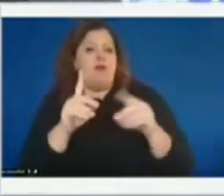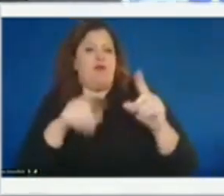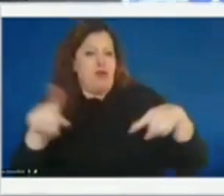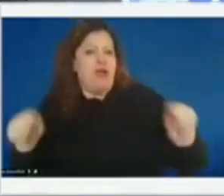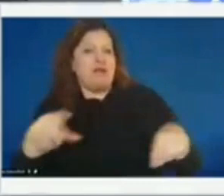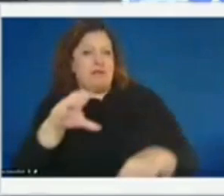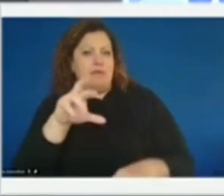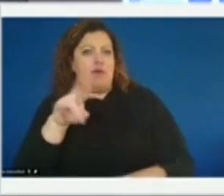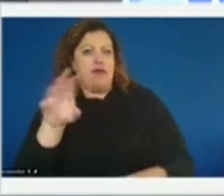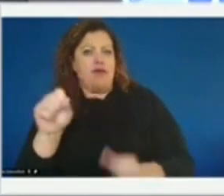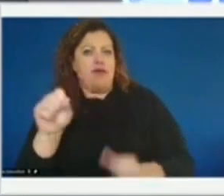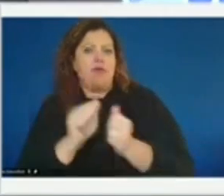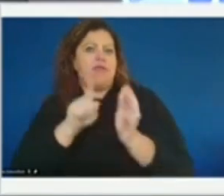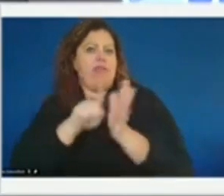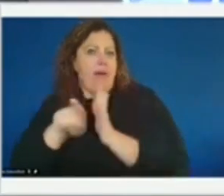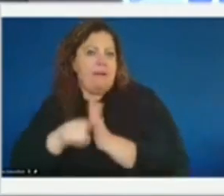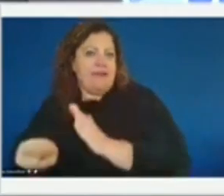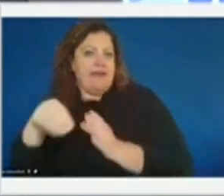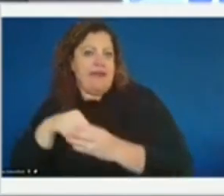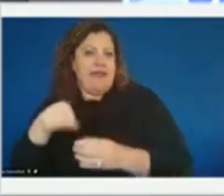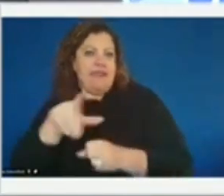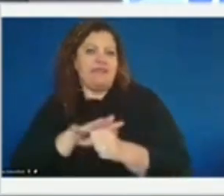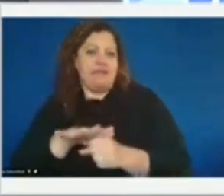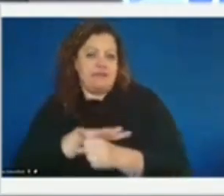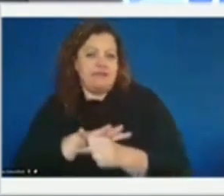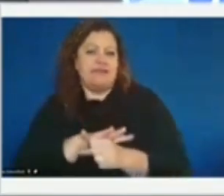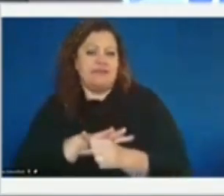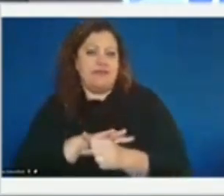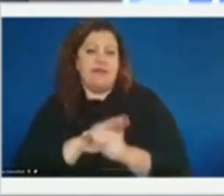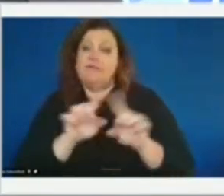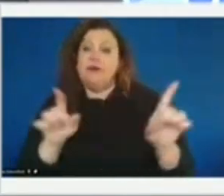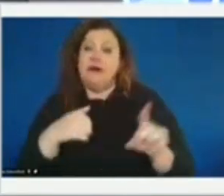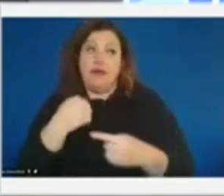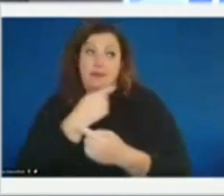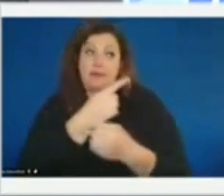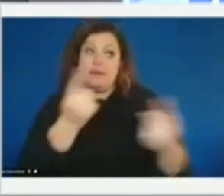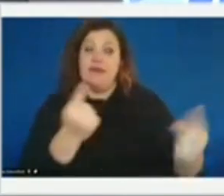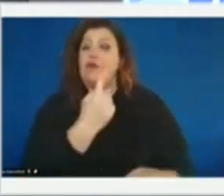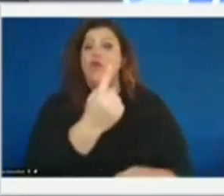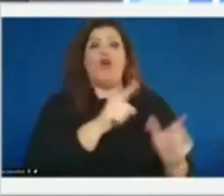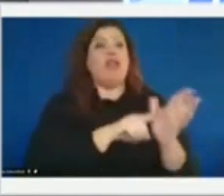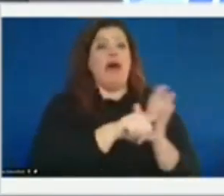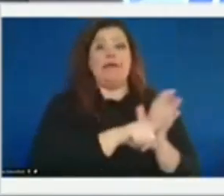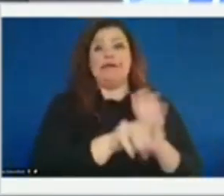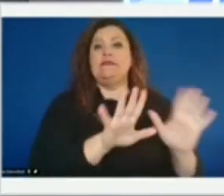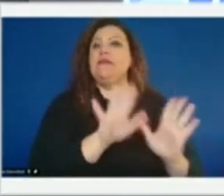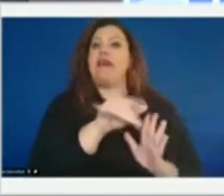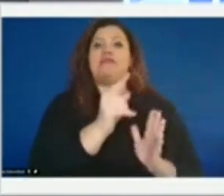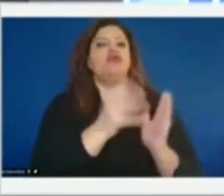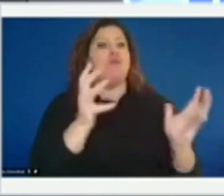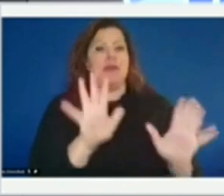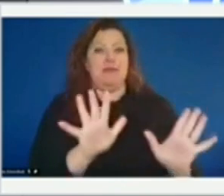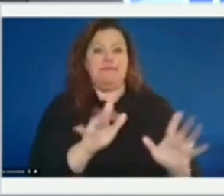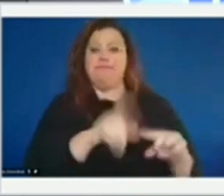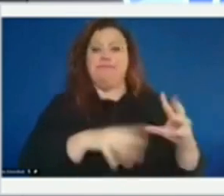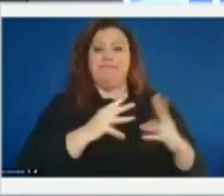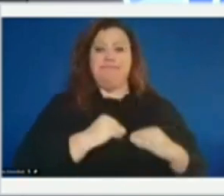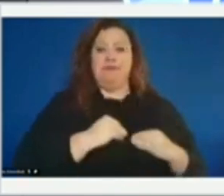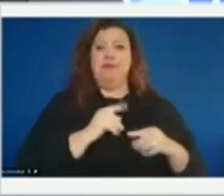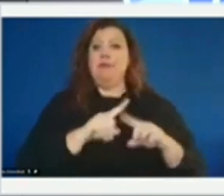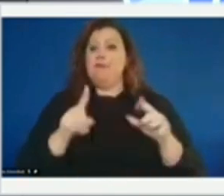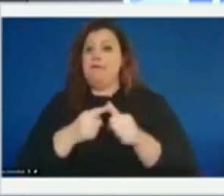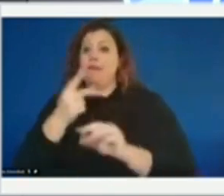homicide in this jurisdiction. But I'll tell you that one homicide is one too many. But through the first quarter, we've had 20 homicides